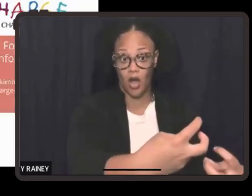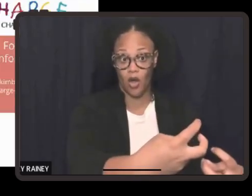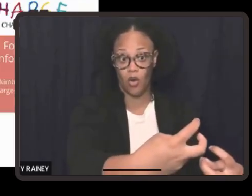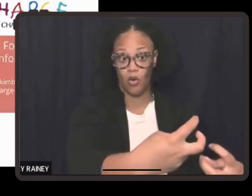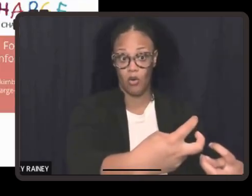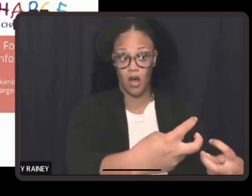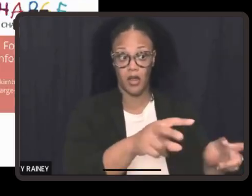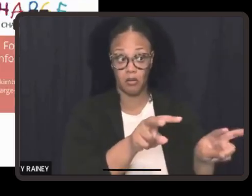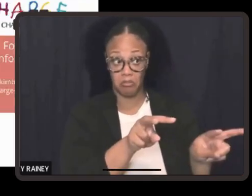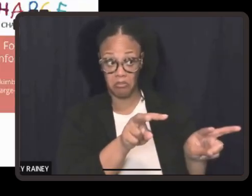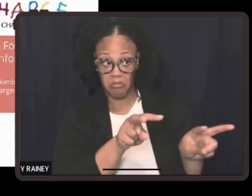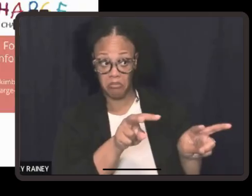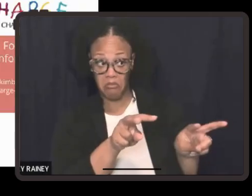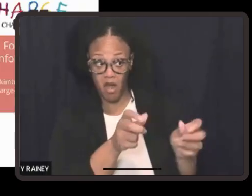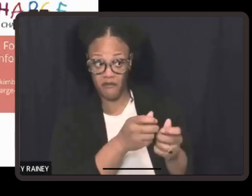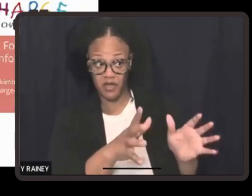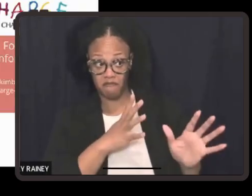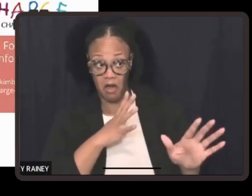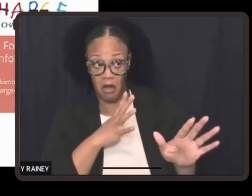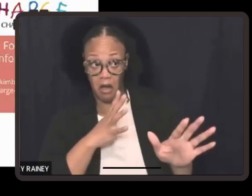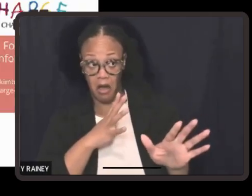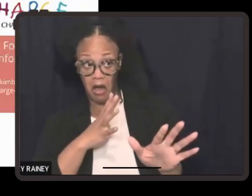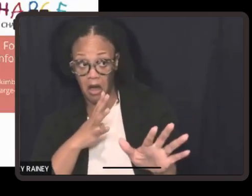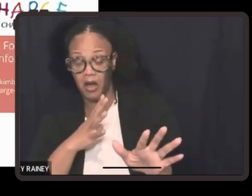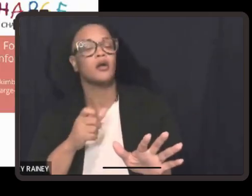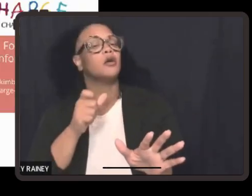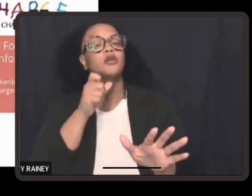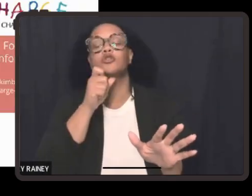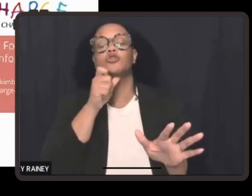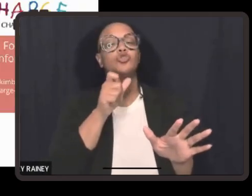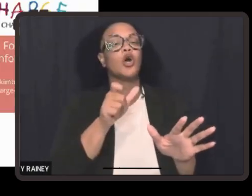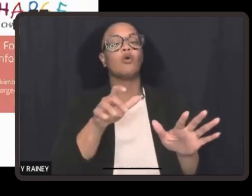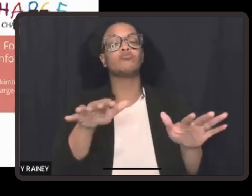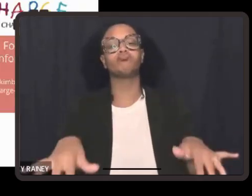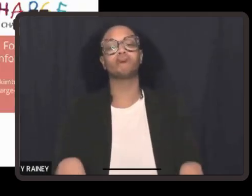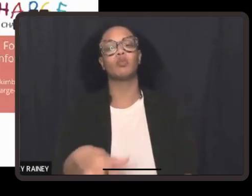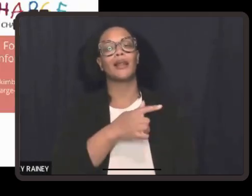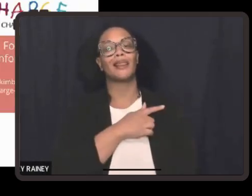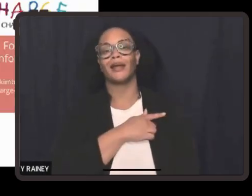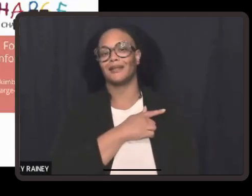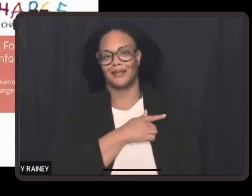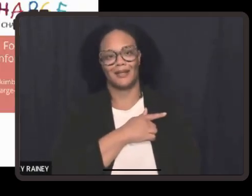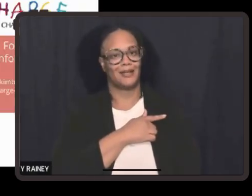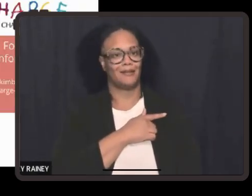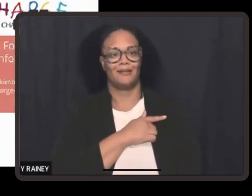don't be complacent about that. I think it's something, especially if you had some